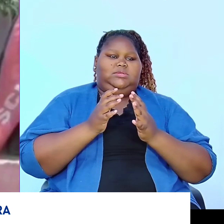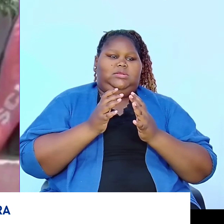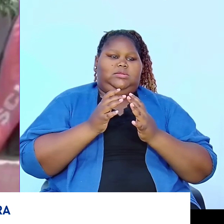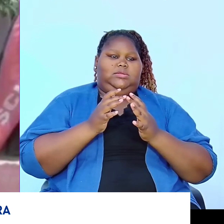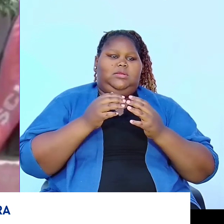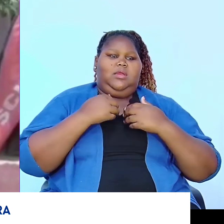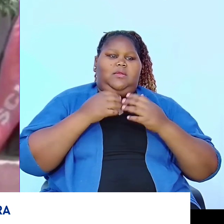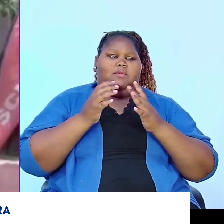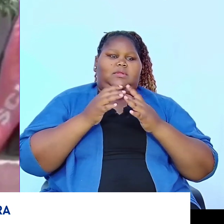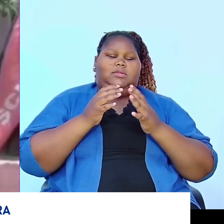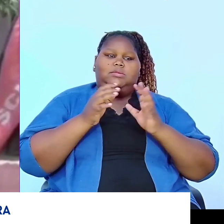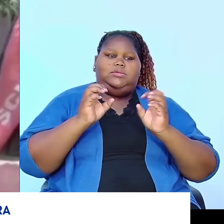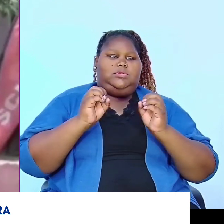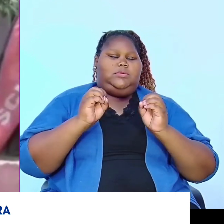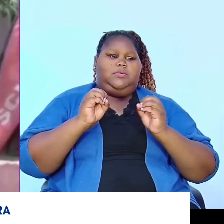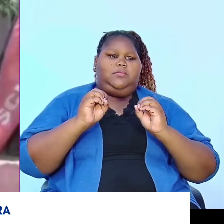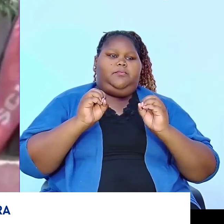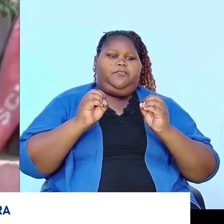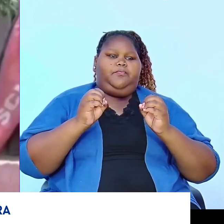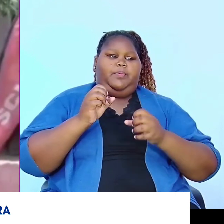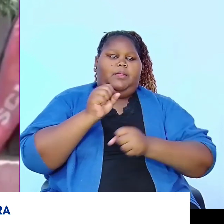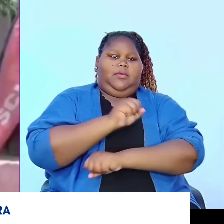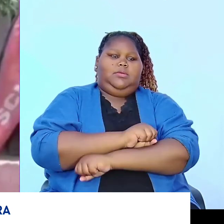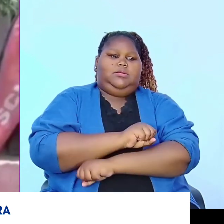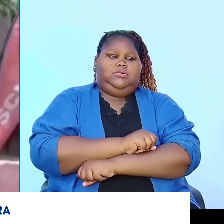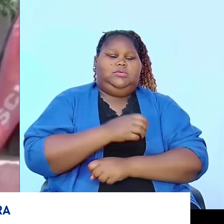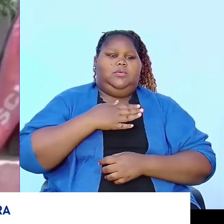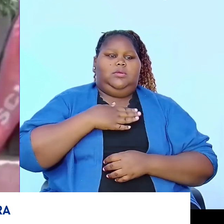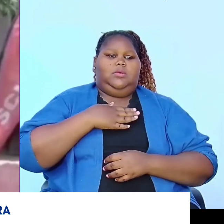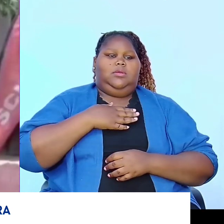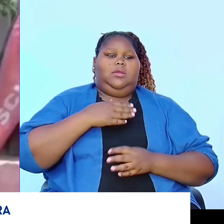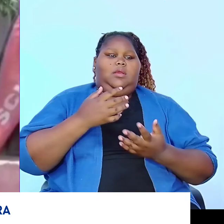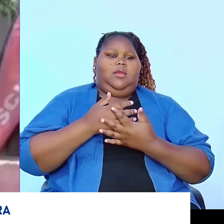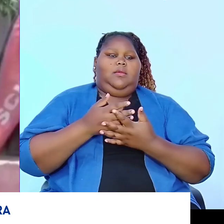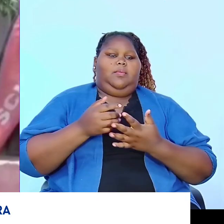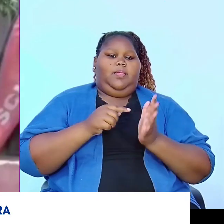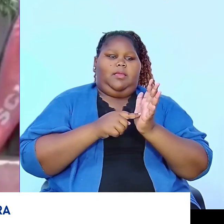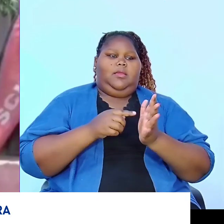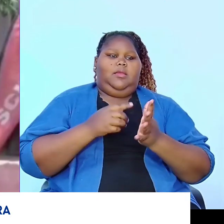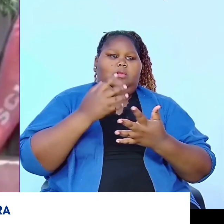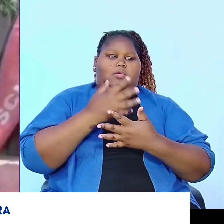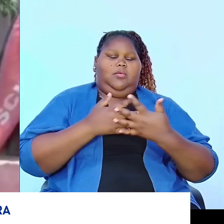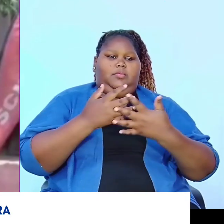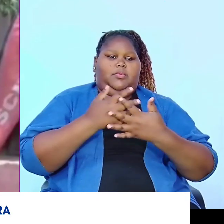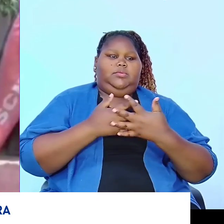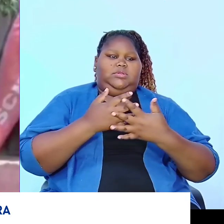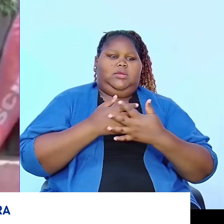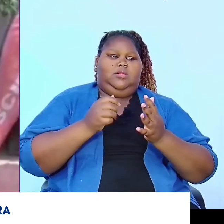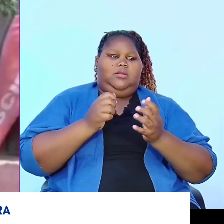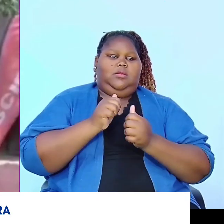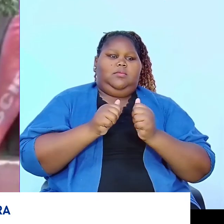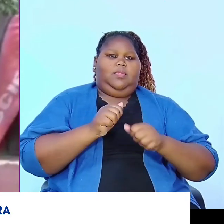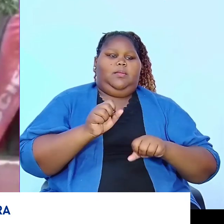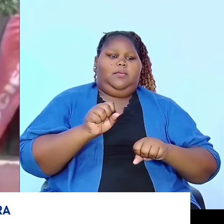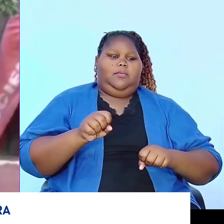internet katika shule yetu. Hatuna vifaa vya kompyuta ambayo inaweza tumika katika mafunzo.